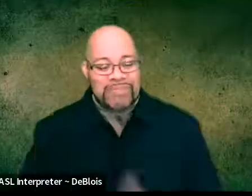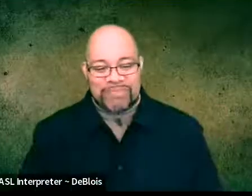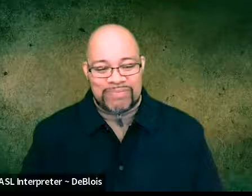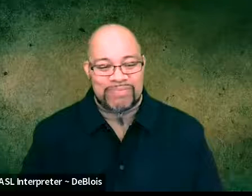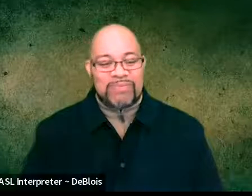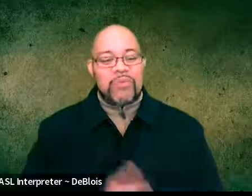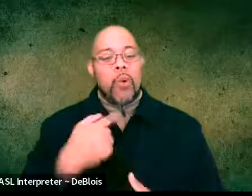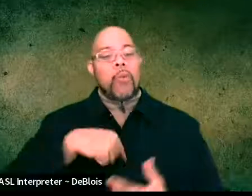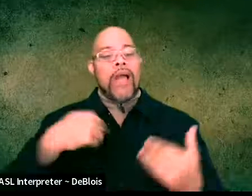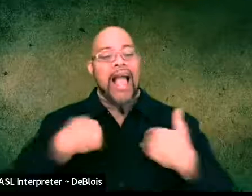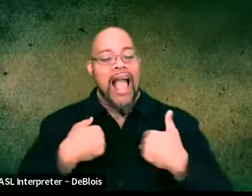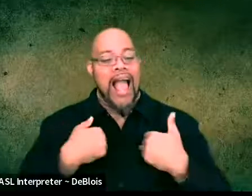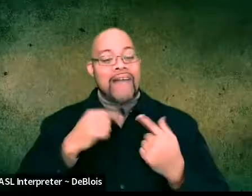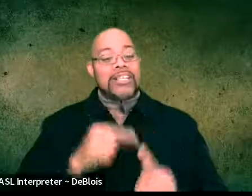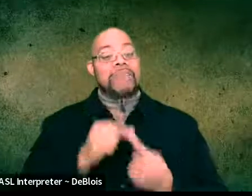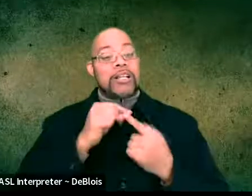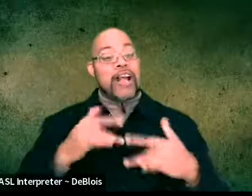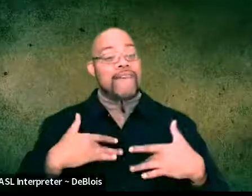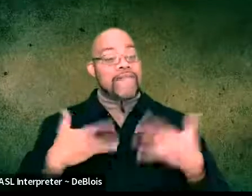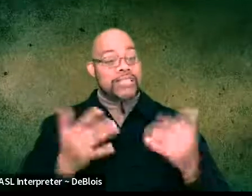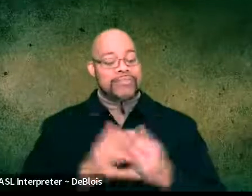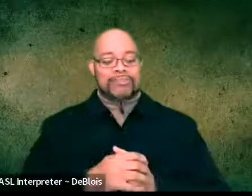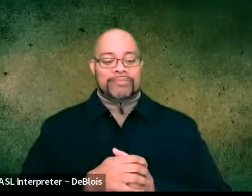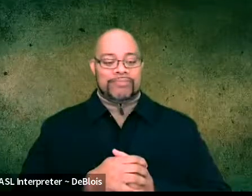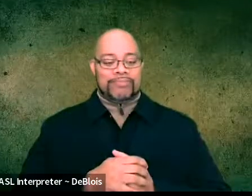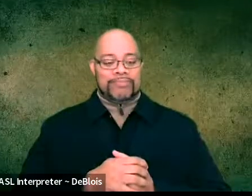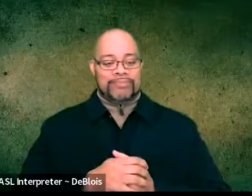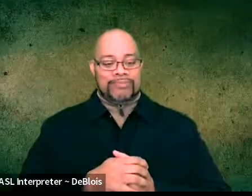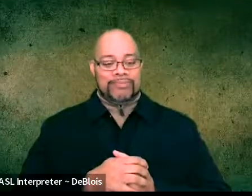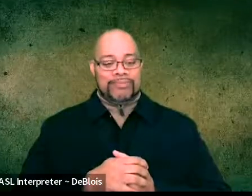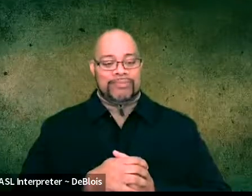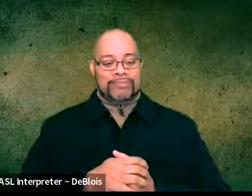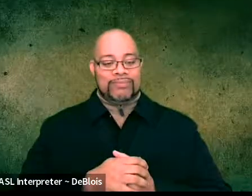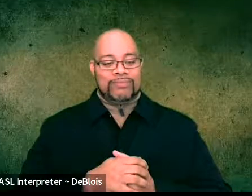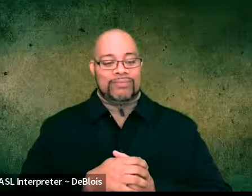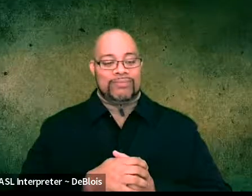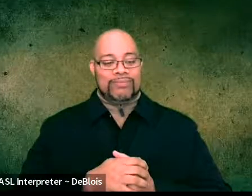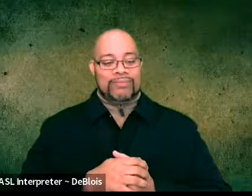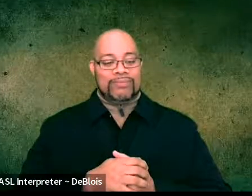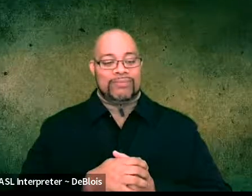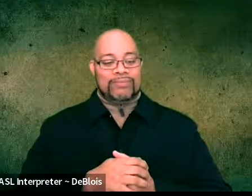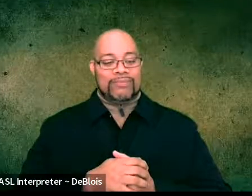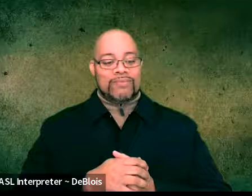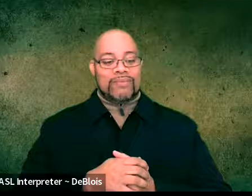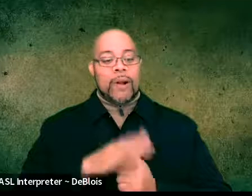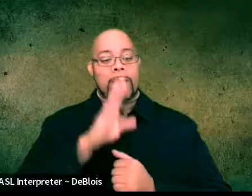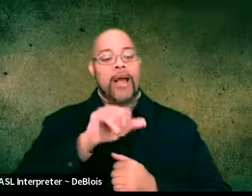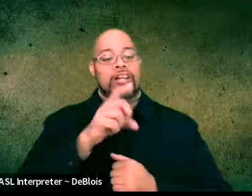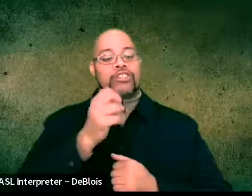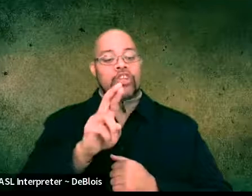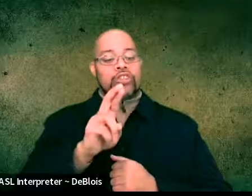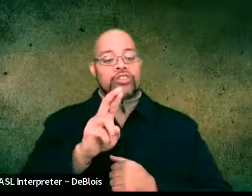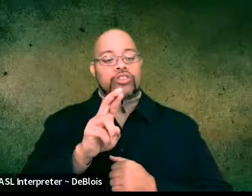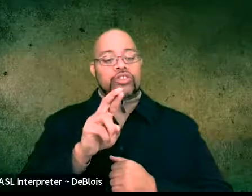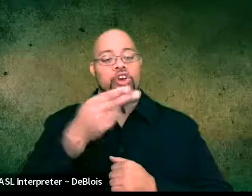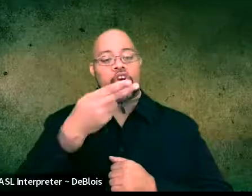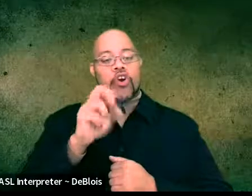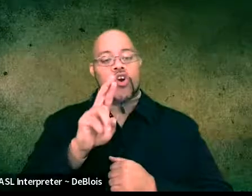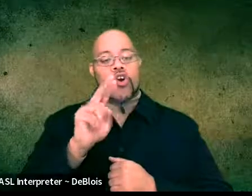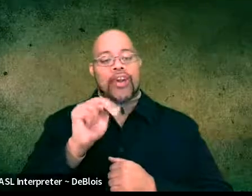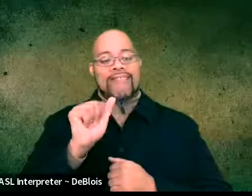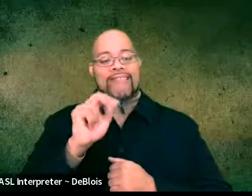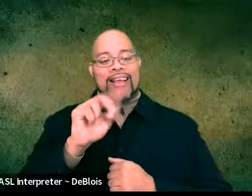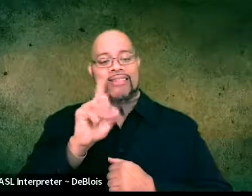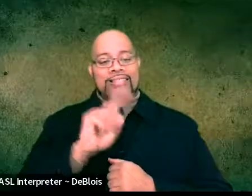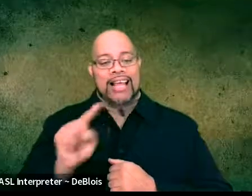we have a special event for a powerful book by Dr. Jessica Hernandez and